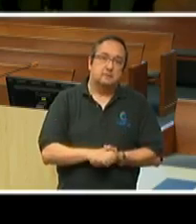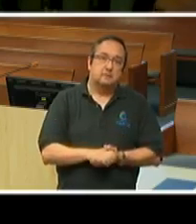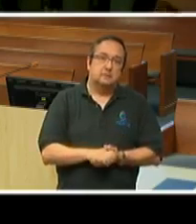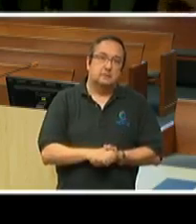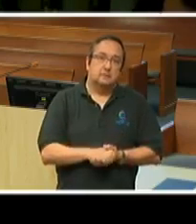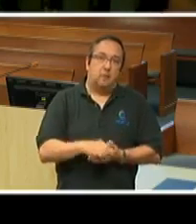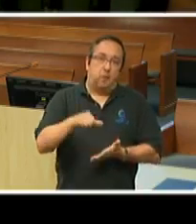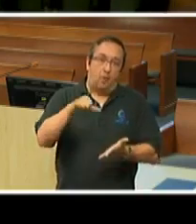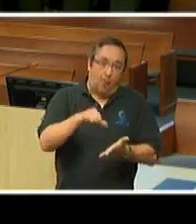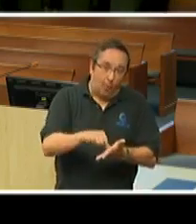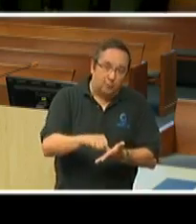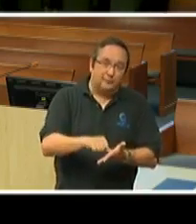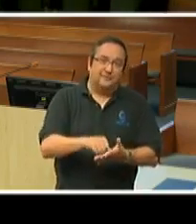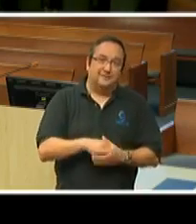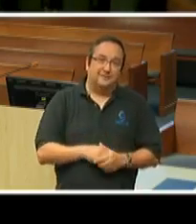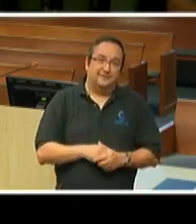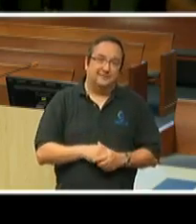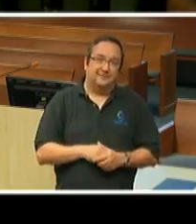Hold it down.